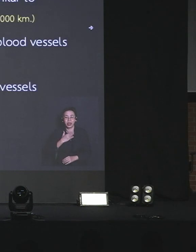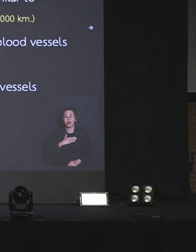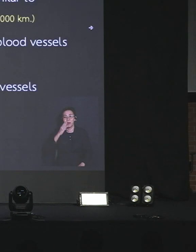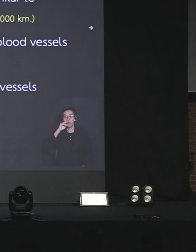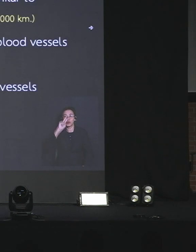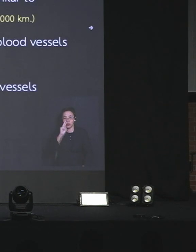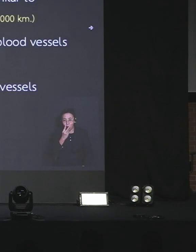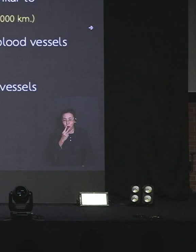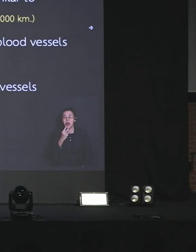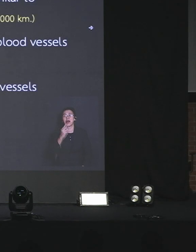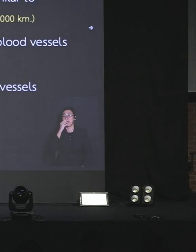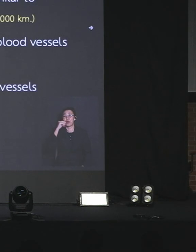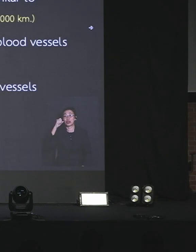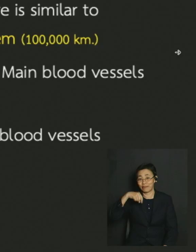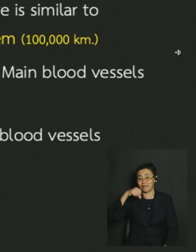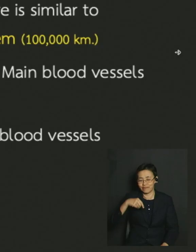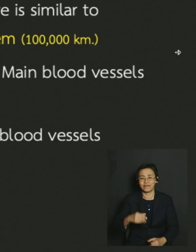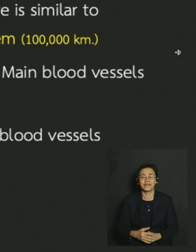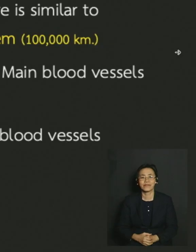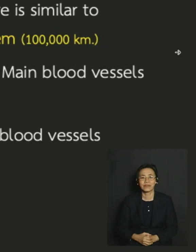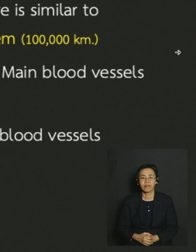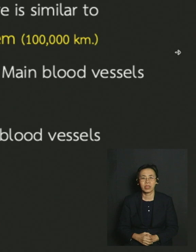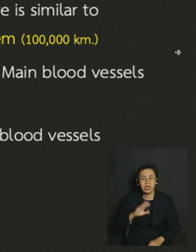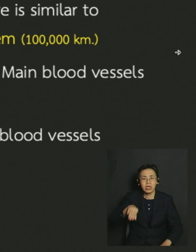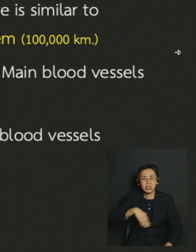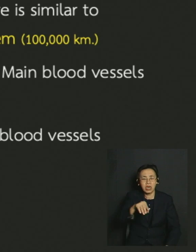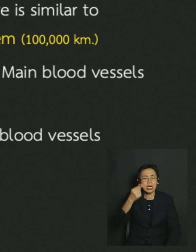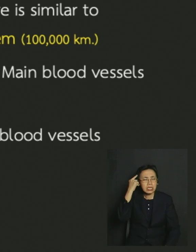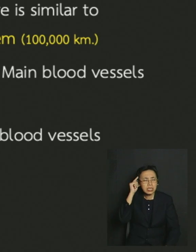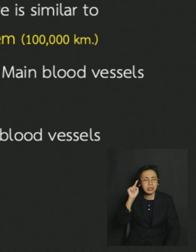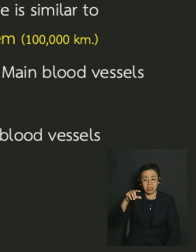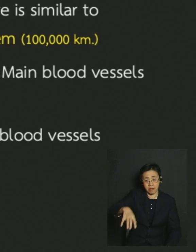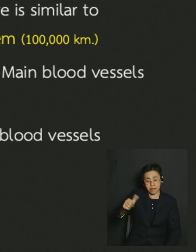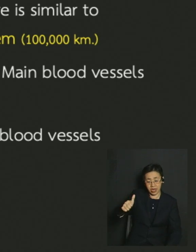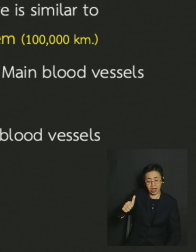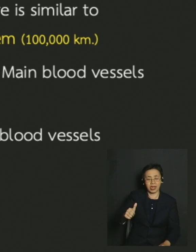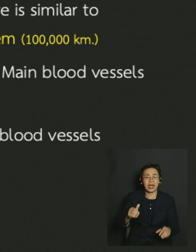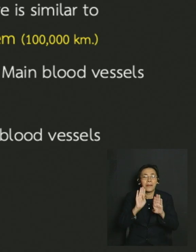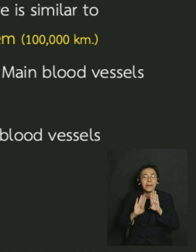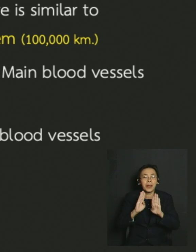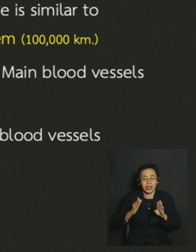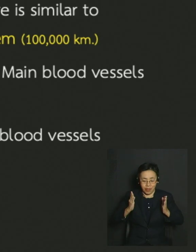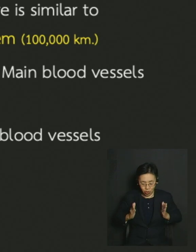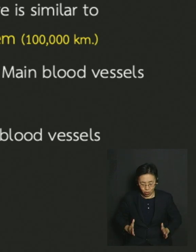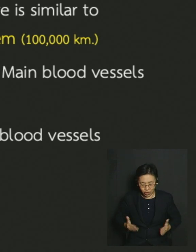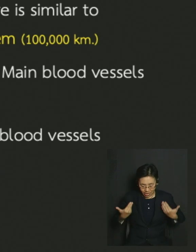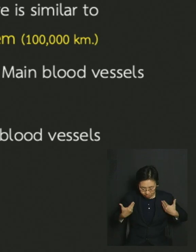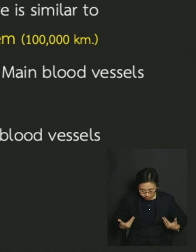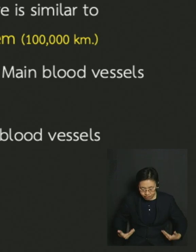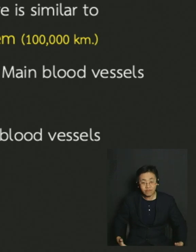So if you think about city as the body of as a human, you will understand it like we